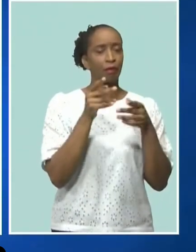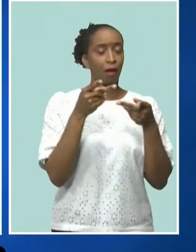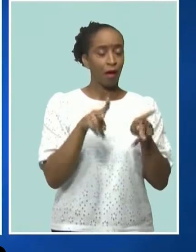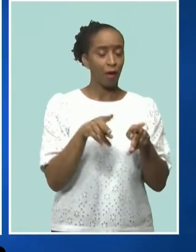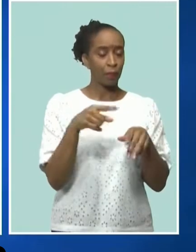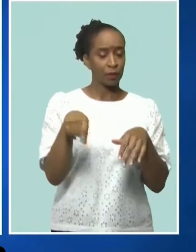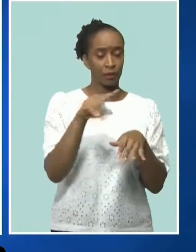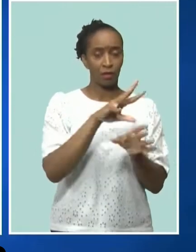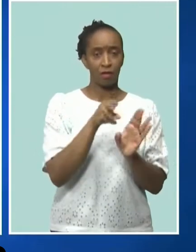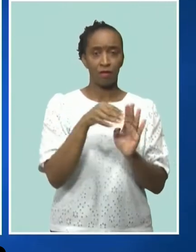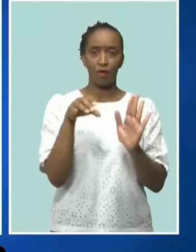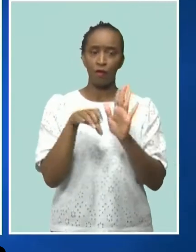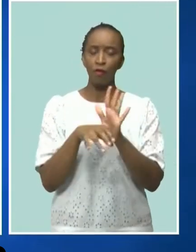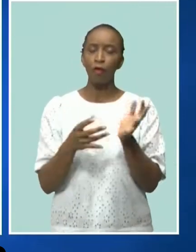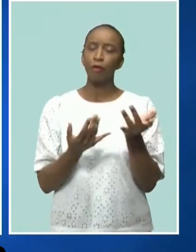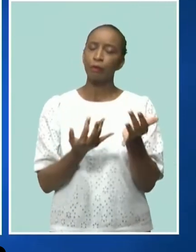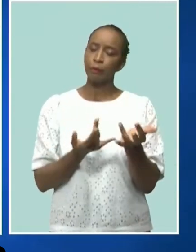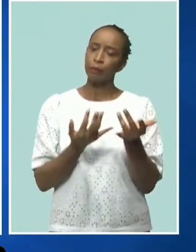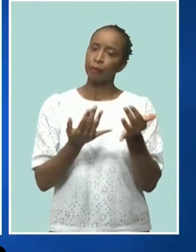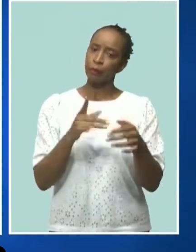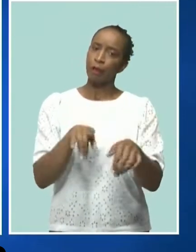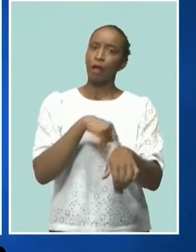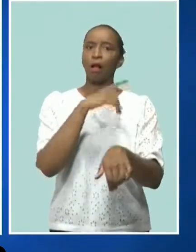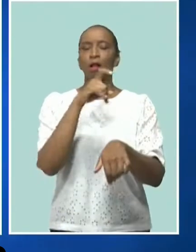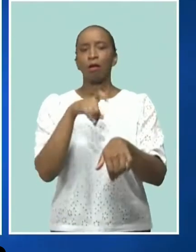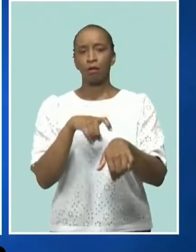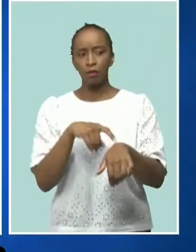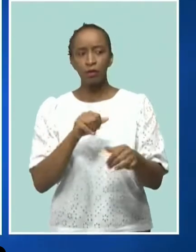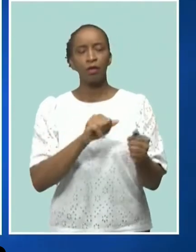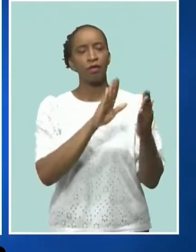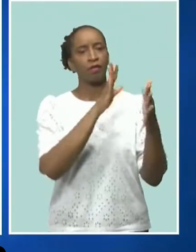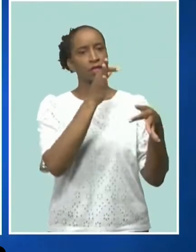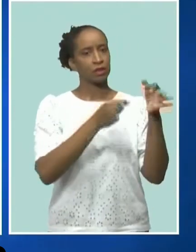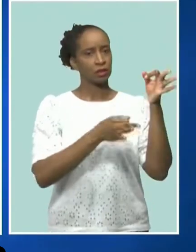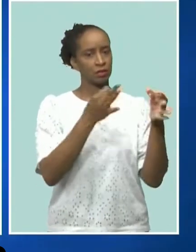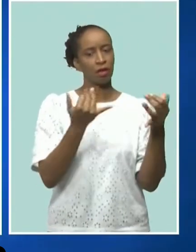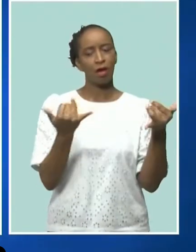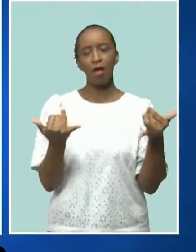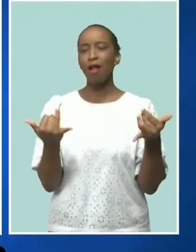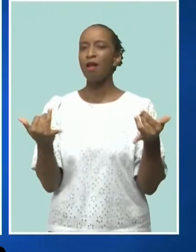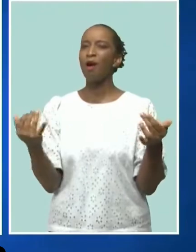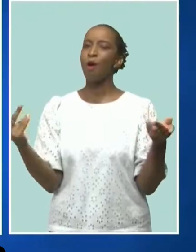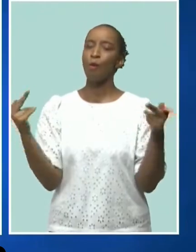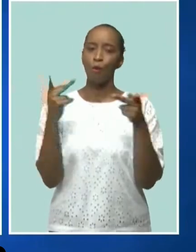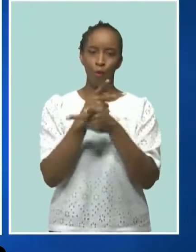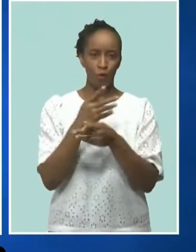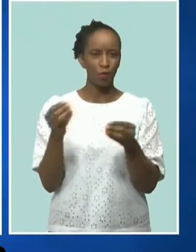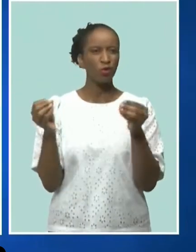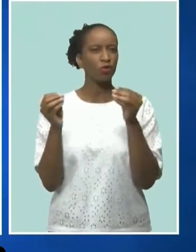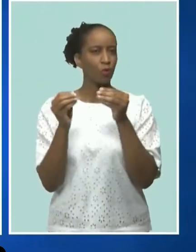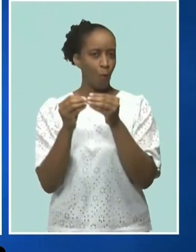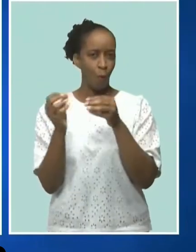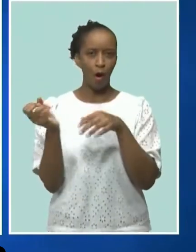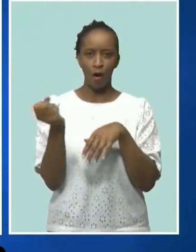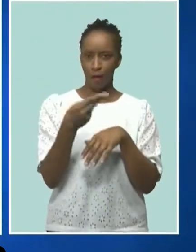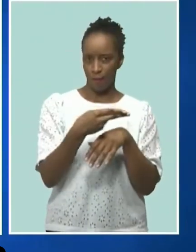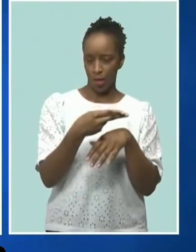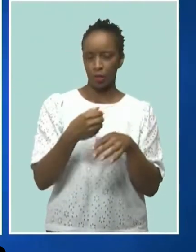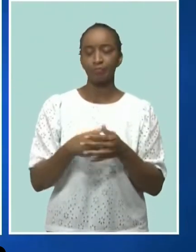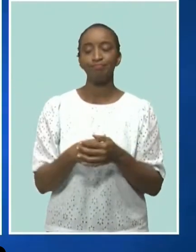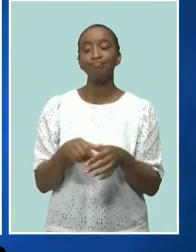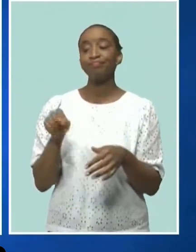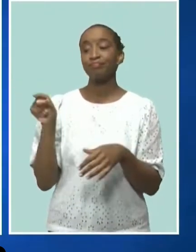to him, many of them are from 10 to 12 years ago, and a large number of accused individuals are now bringing constitutional